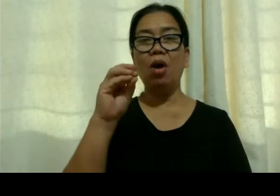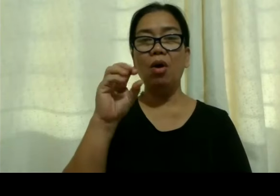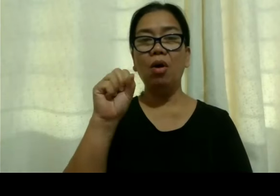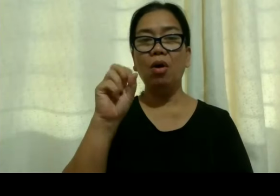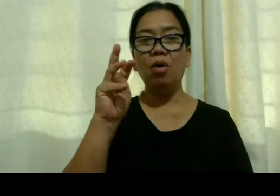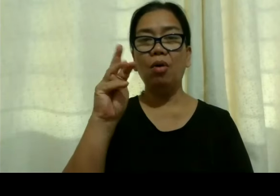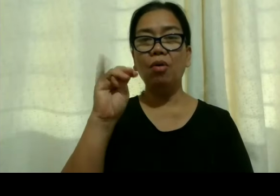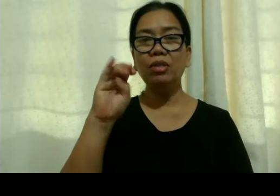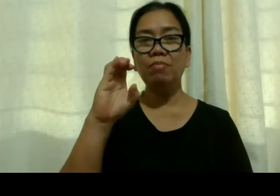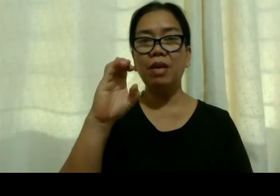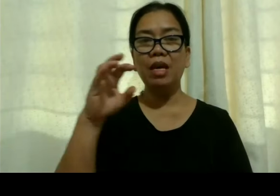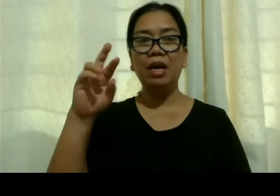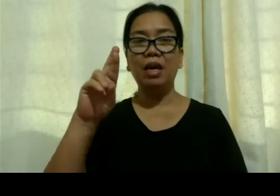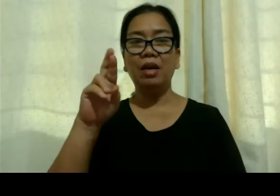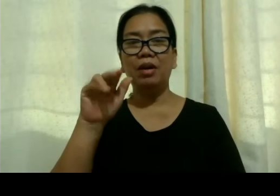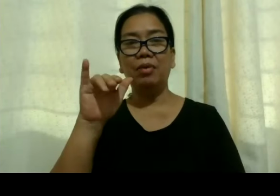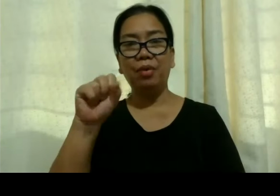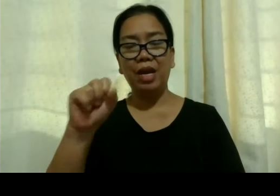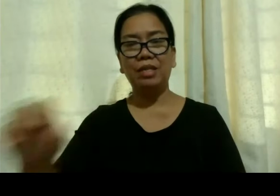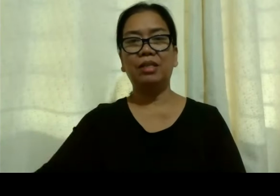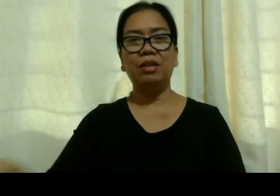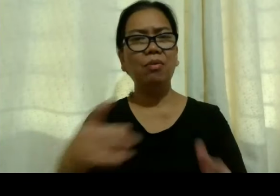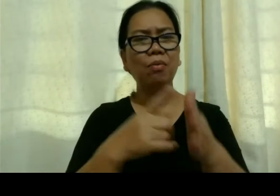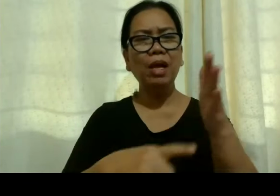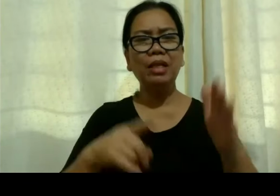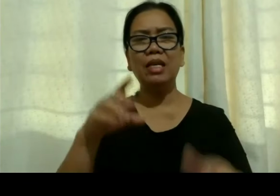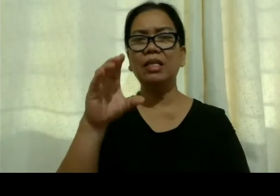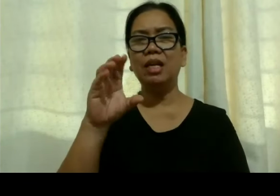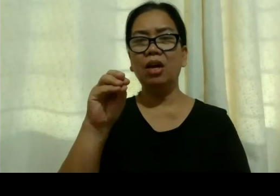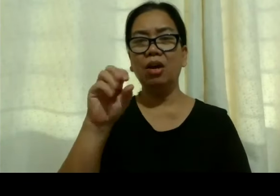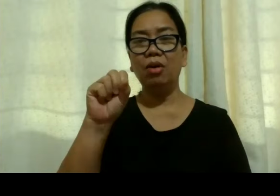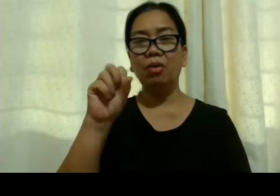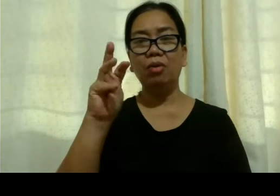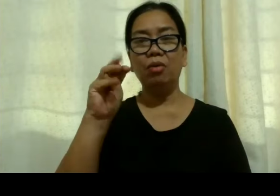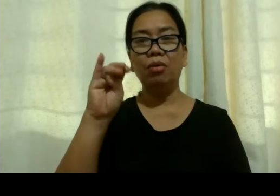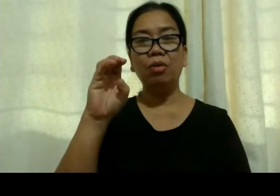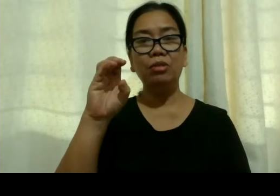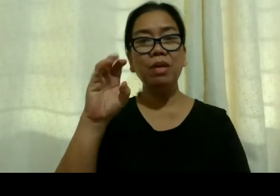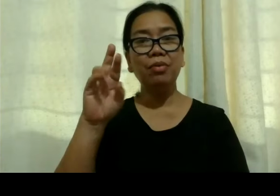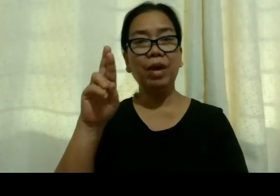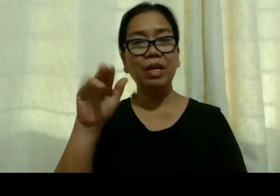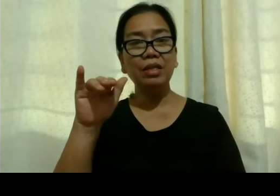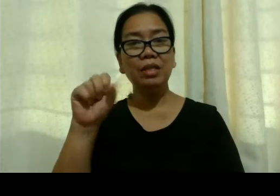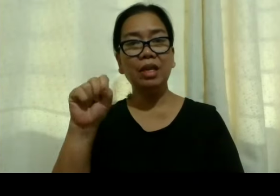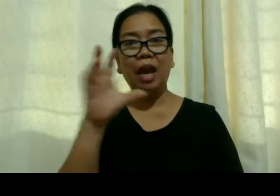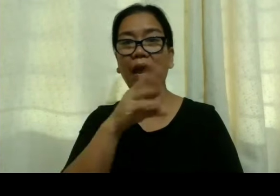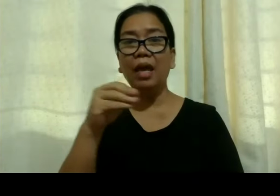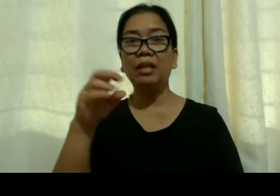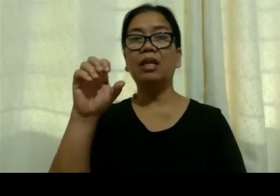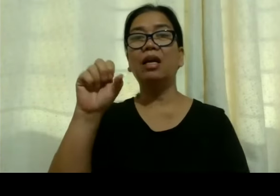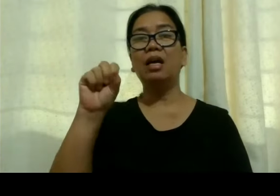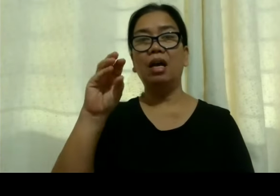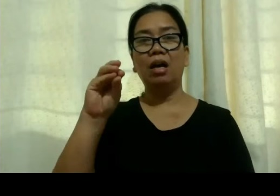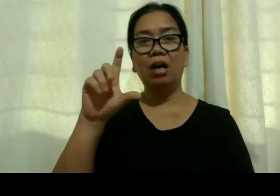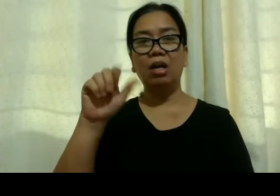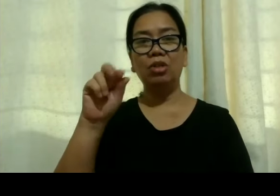From cosmic rays. What is cosmic rays